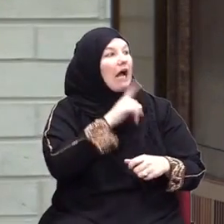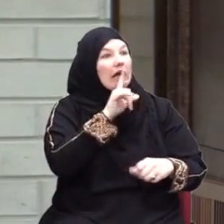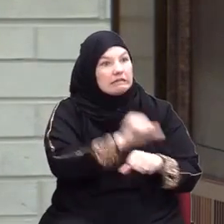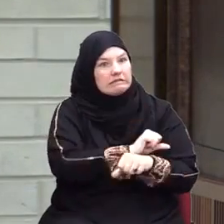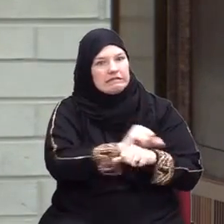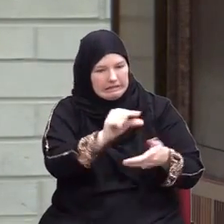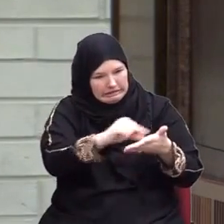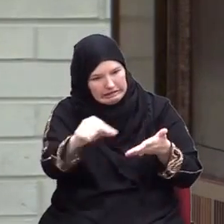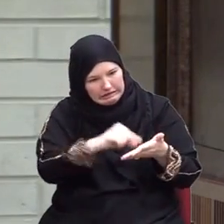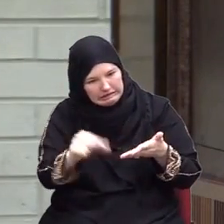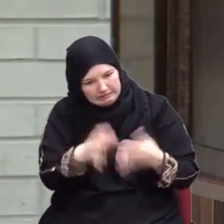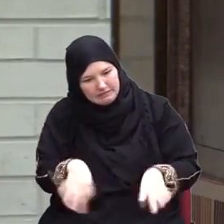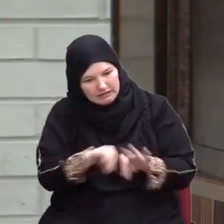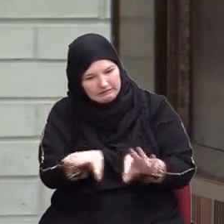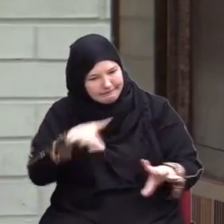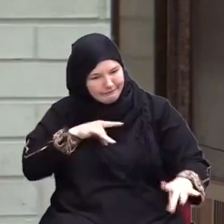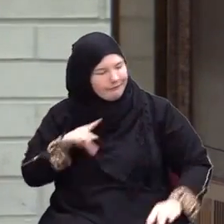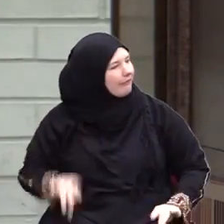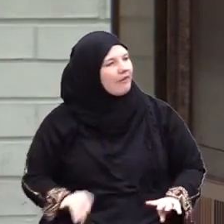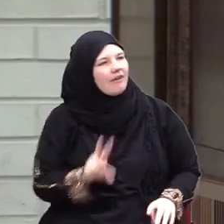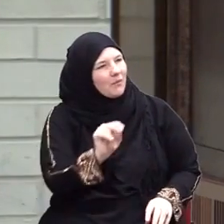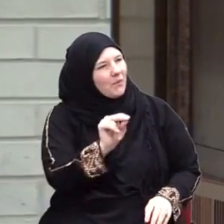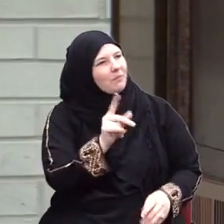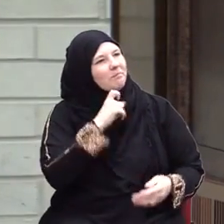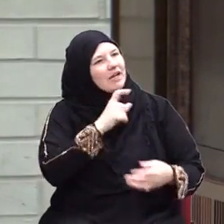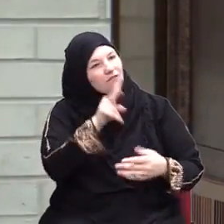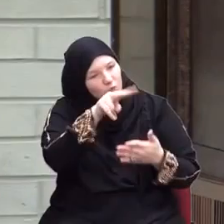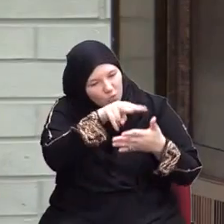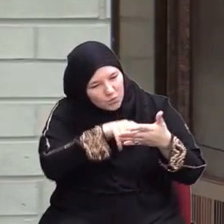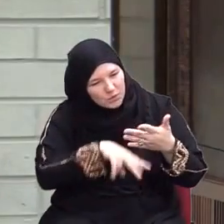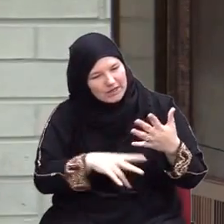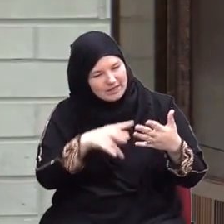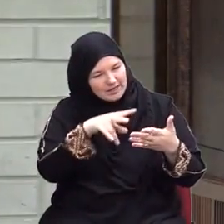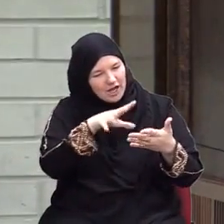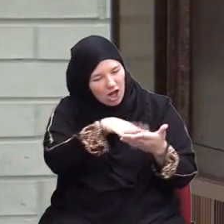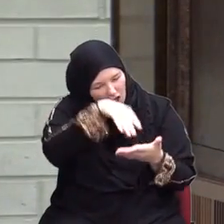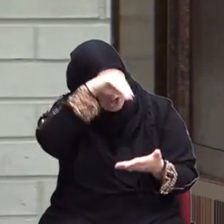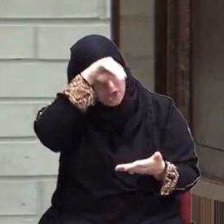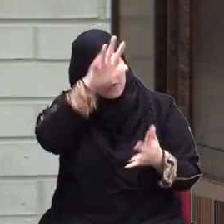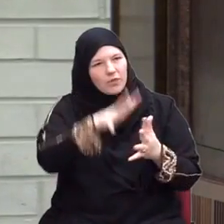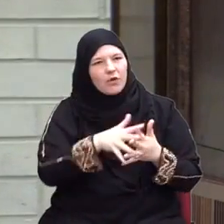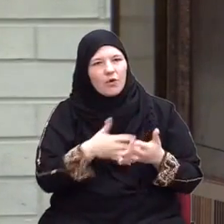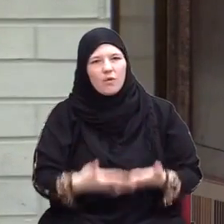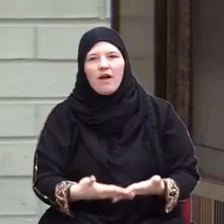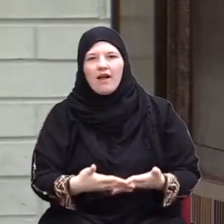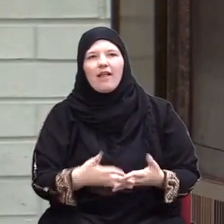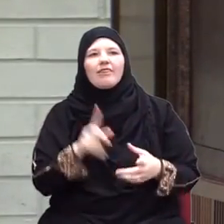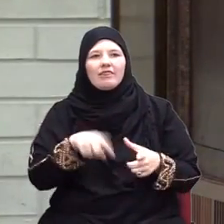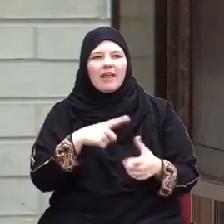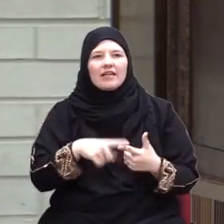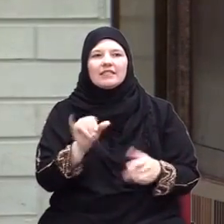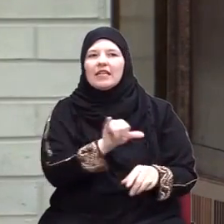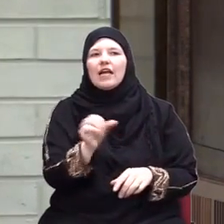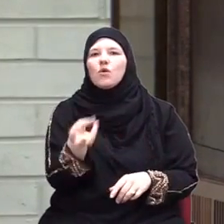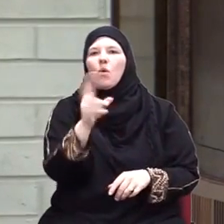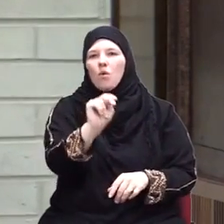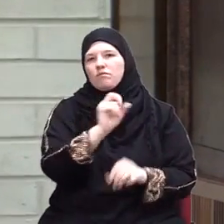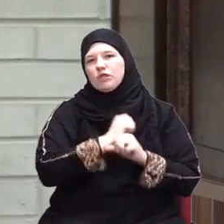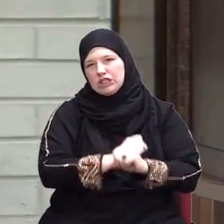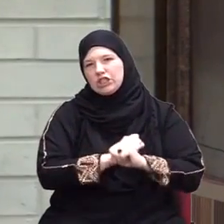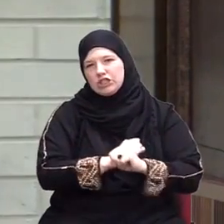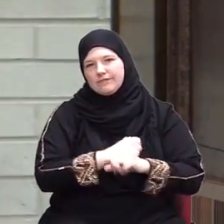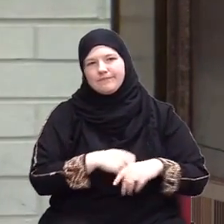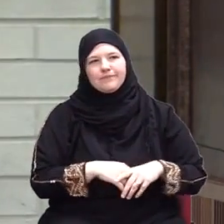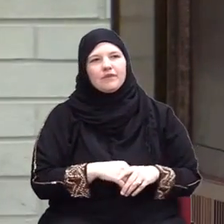is fisq. So al-fasiqoon are people who are not comfortable in their own skin